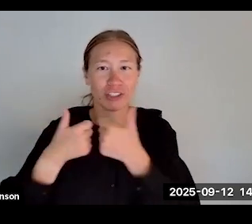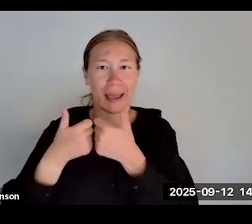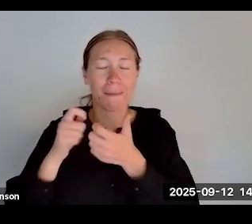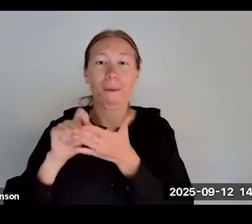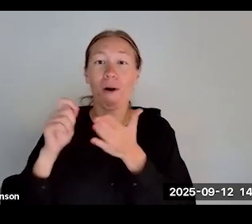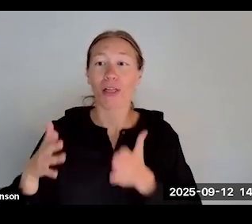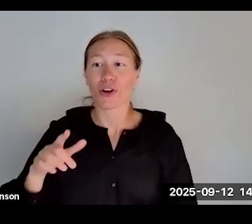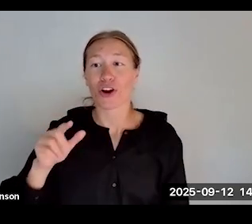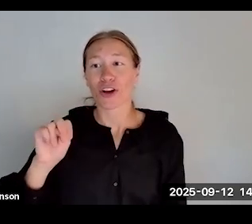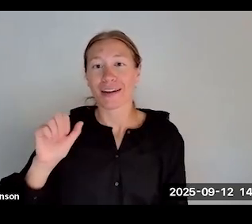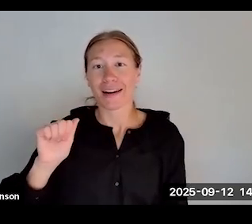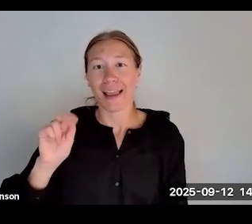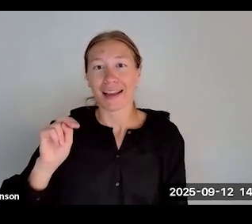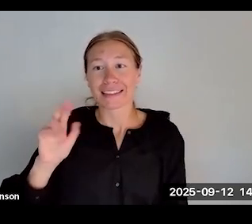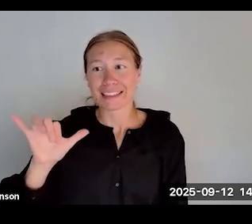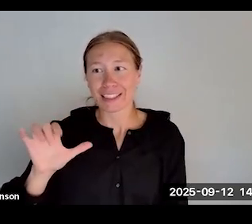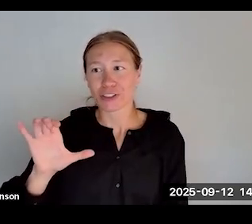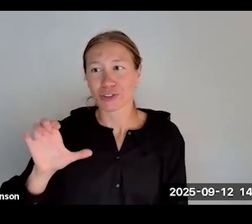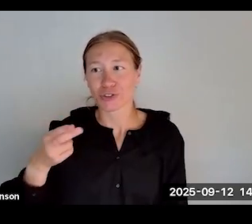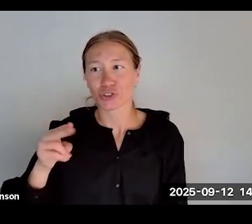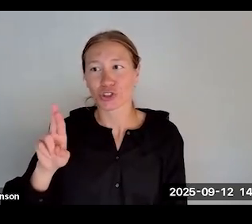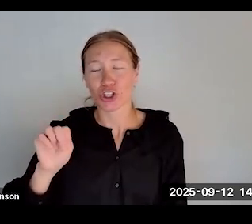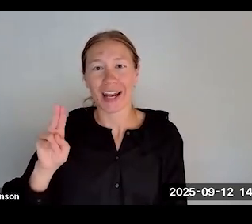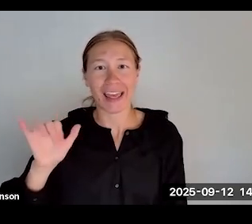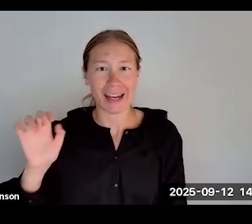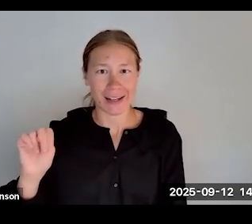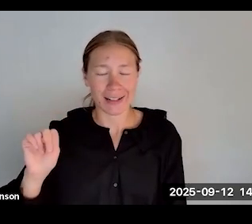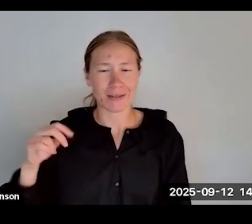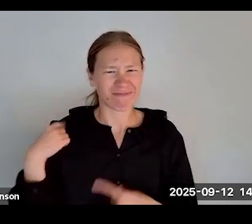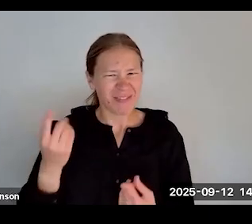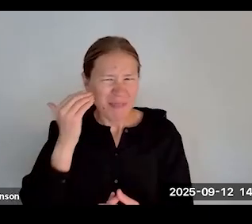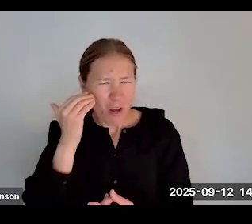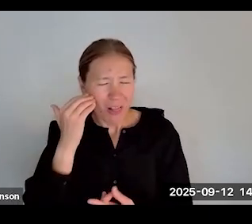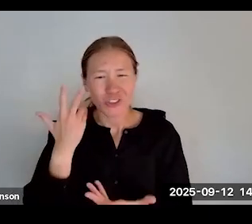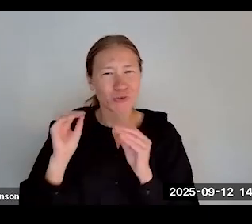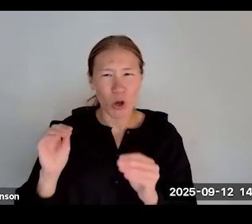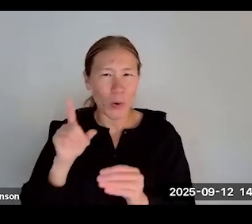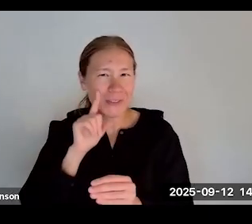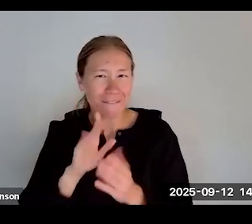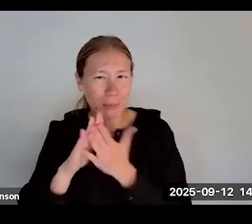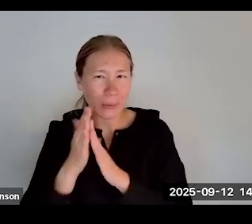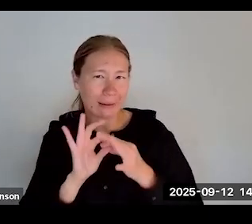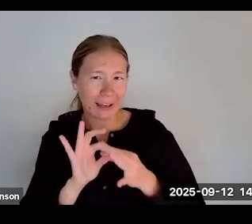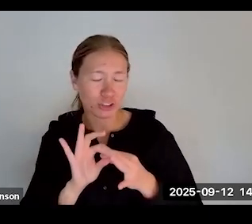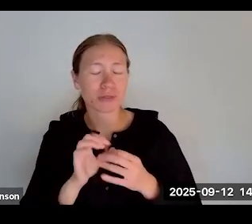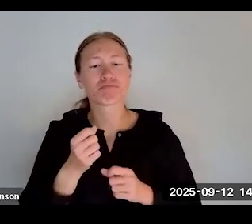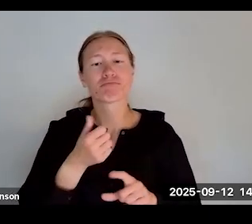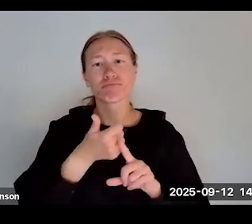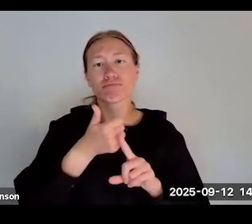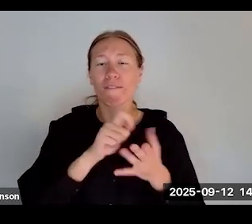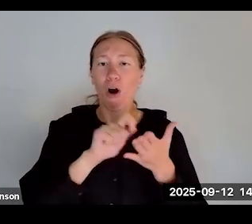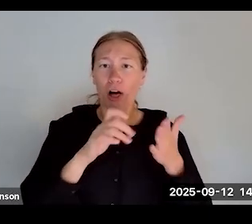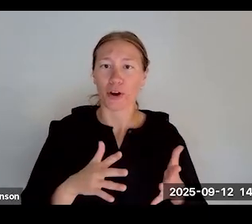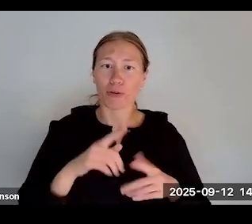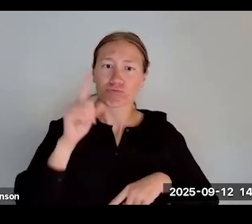Chernin, who, as far as I know, doesn't have any connections to the deaf community. She's written a lot of books about various people who've had a